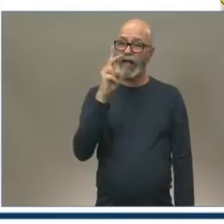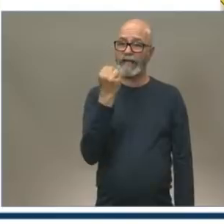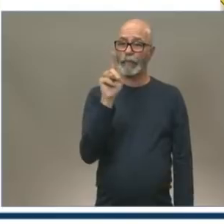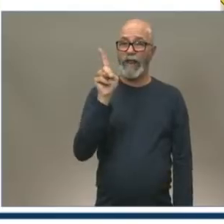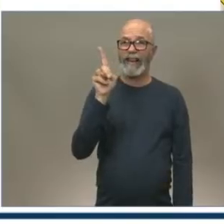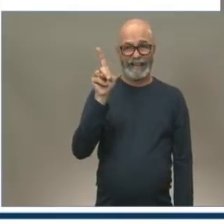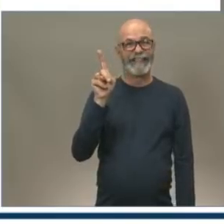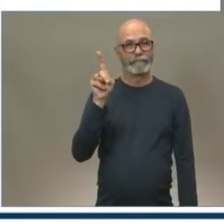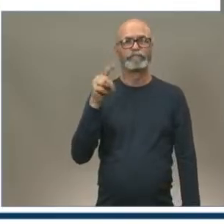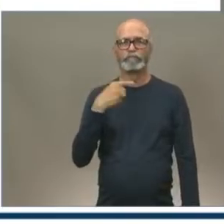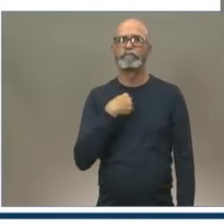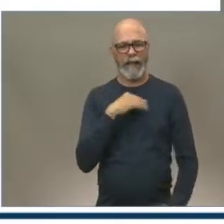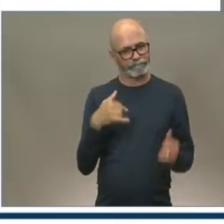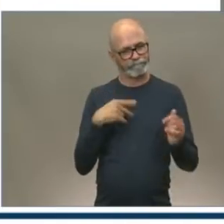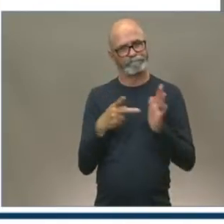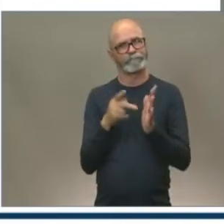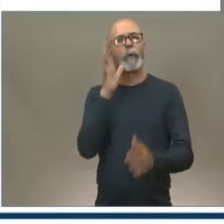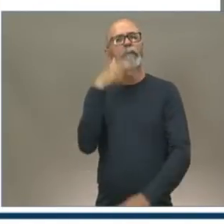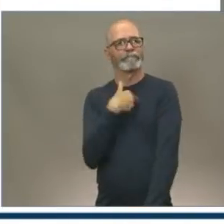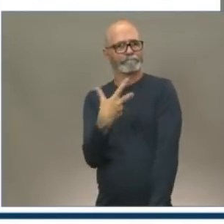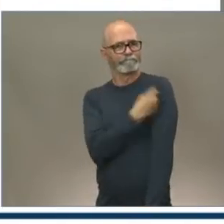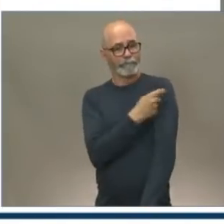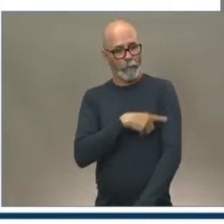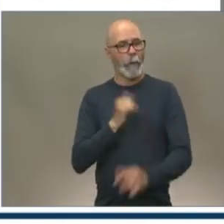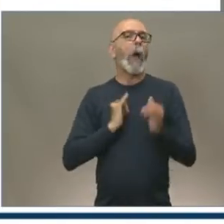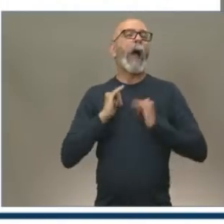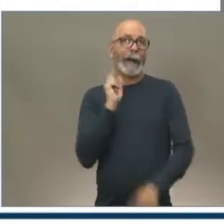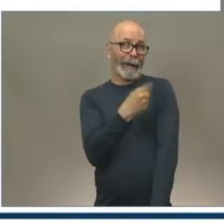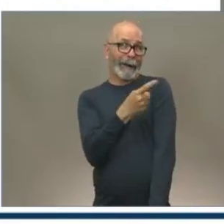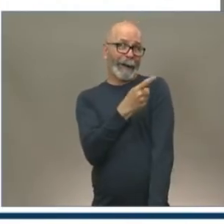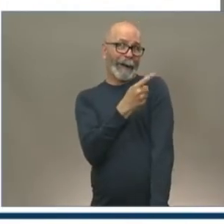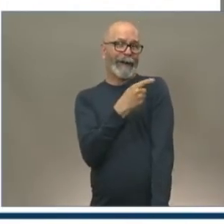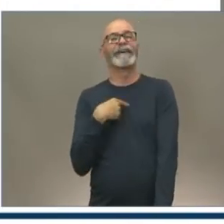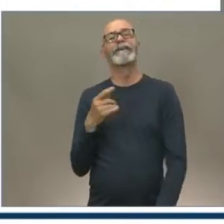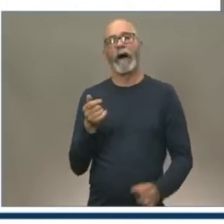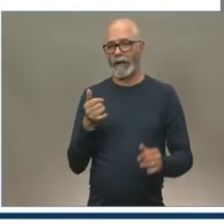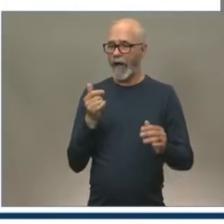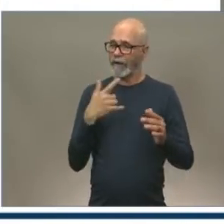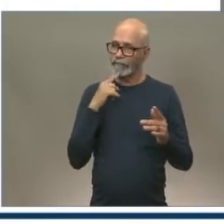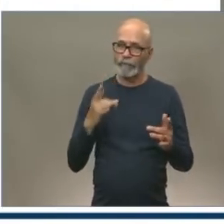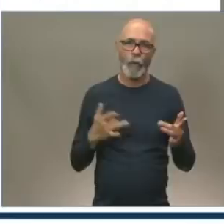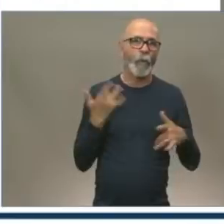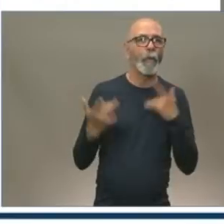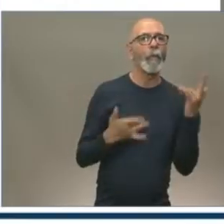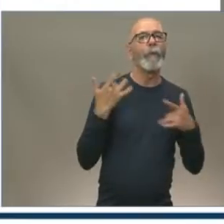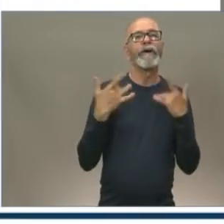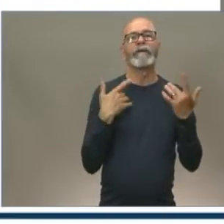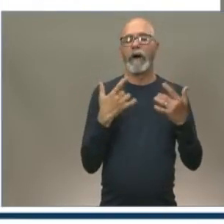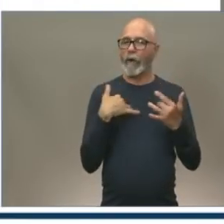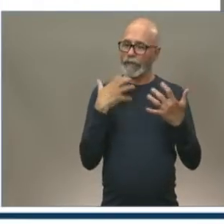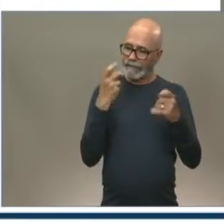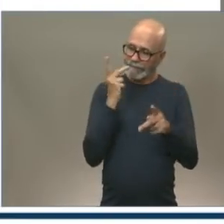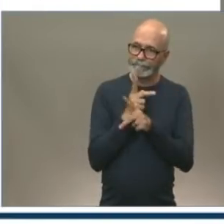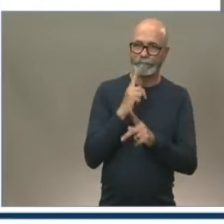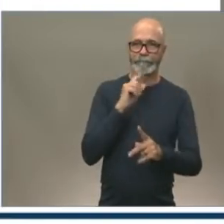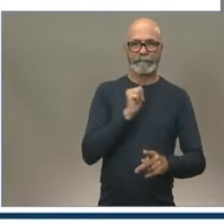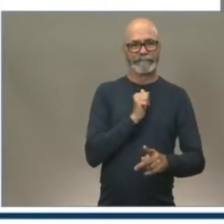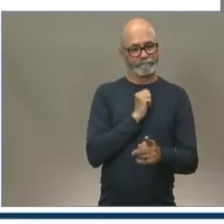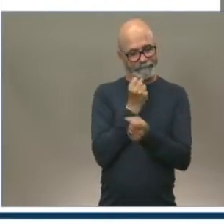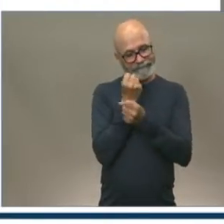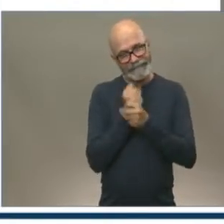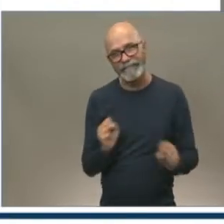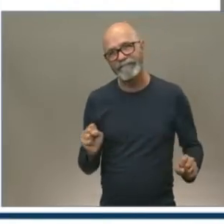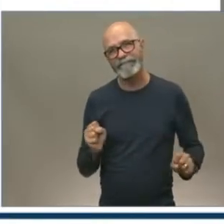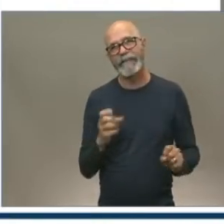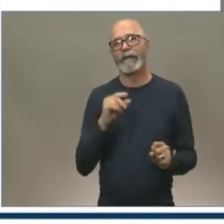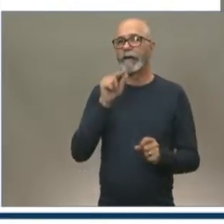vaccine. I'm happy and relieved to have had my first dose and do my part to keep myself and others safe. And I'm